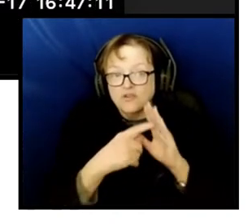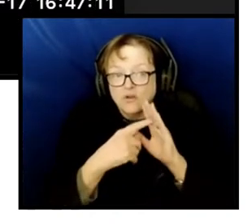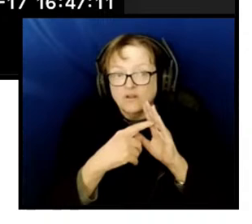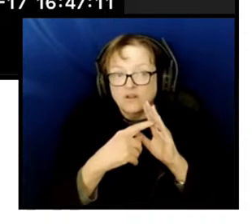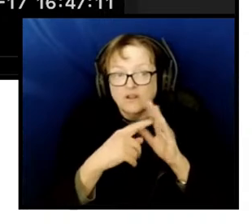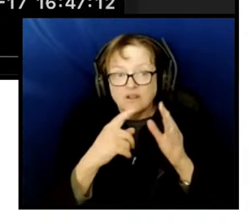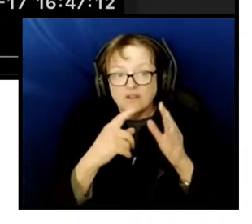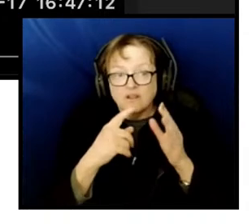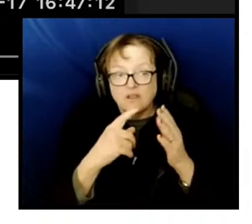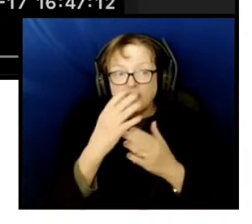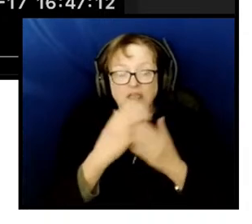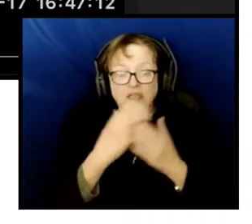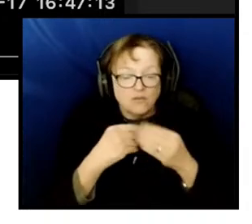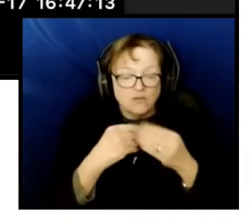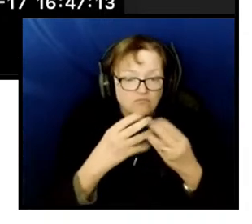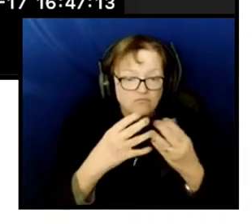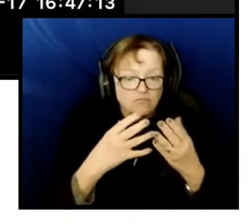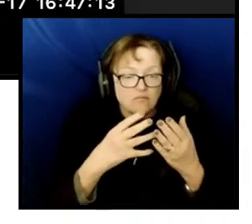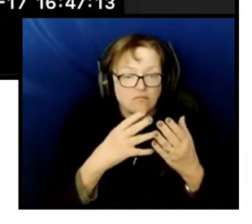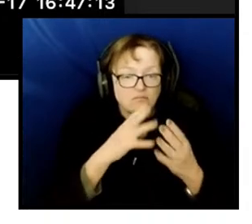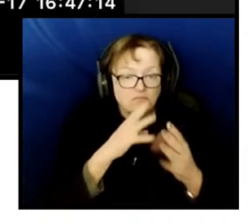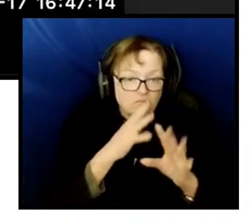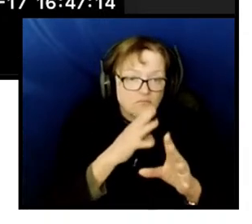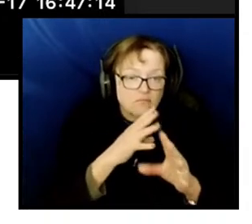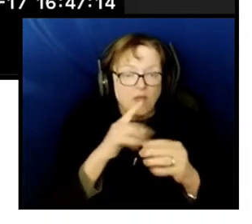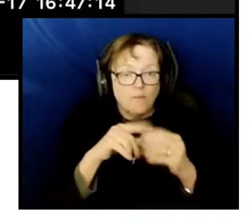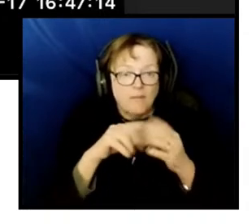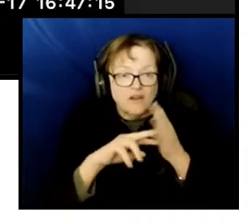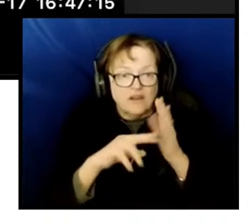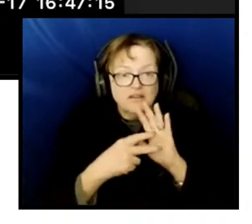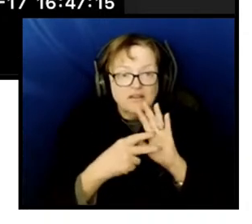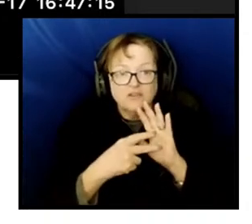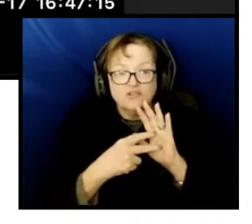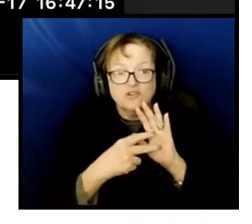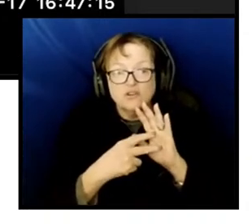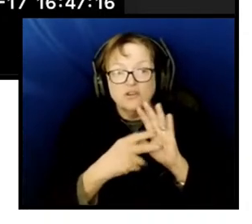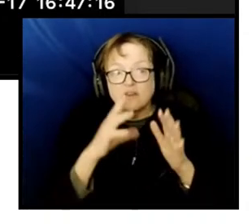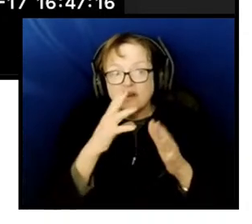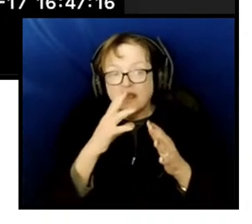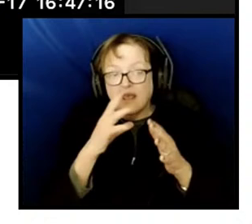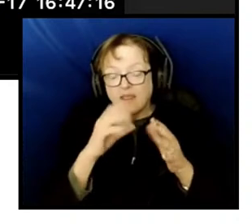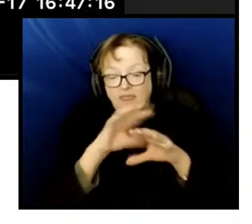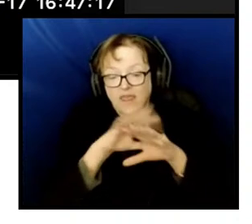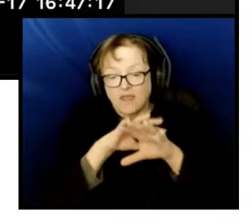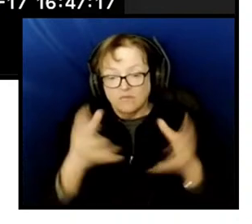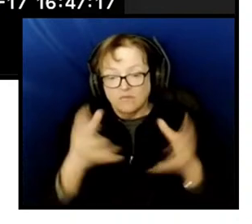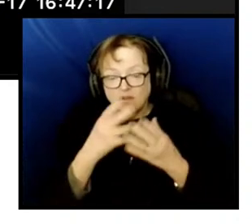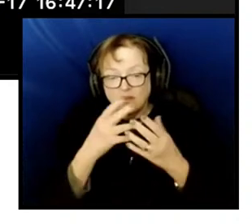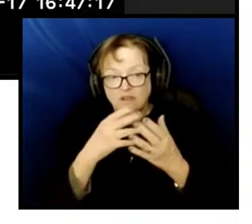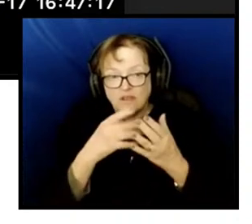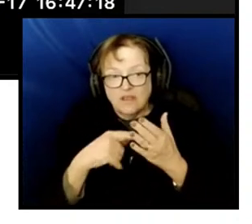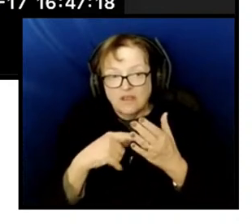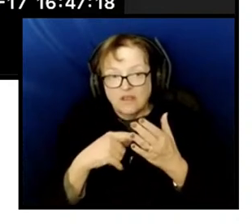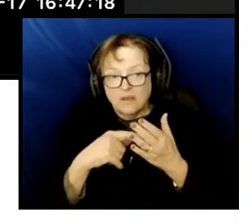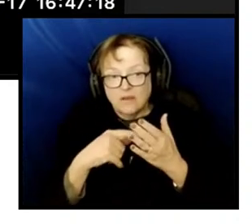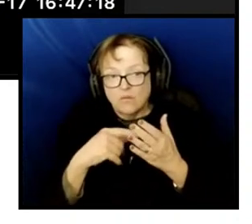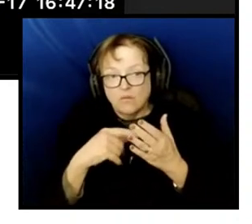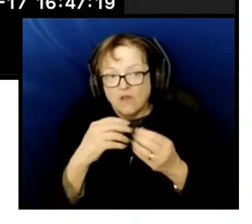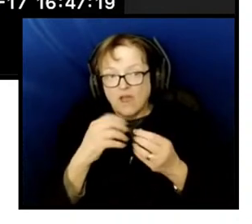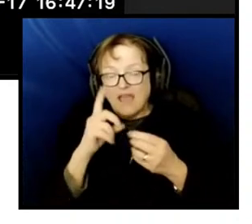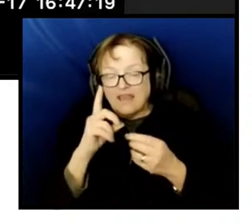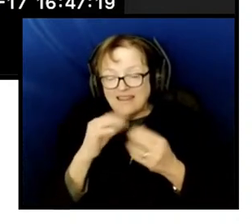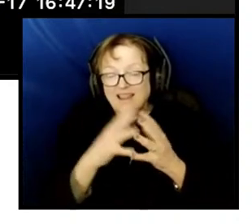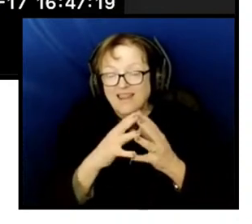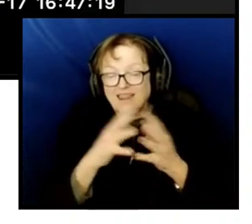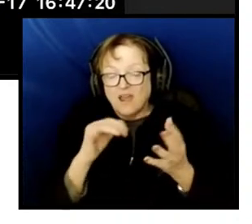an intention jar where you bless your herbs and put your intention in and it's the spell jar? Mm-hmm. I did a lot of those,